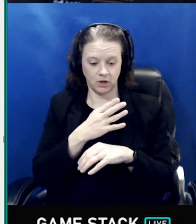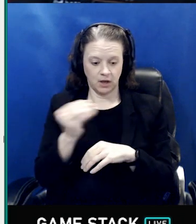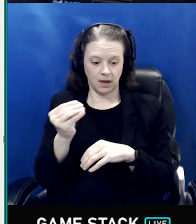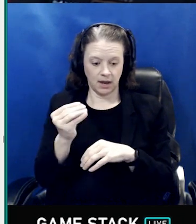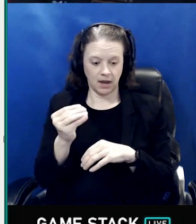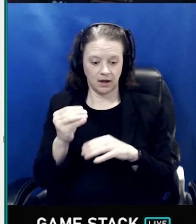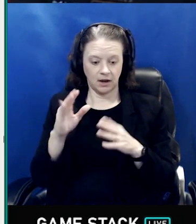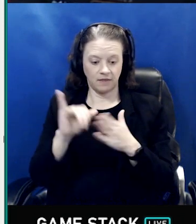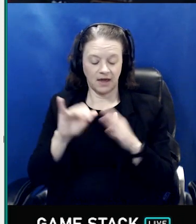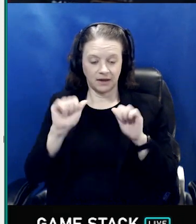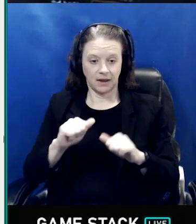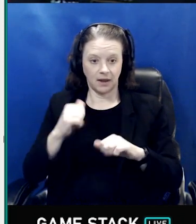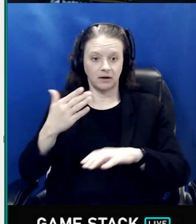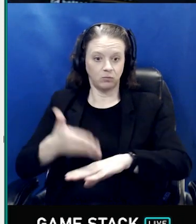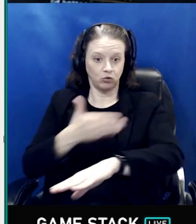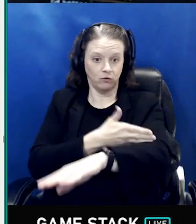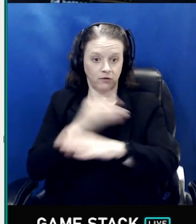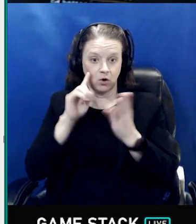process.